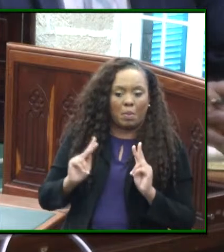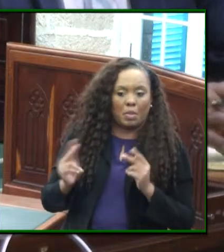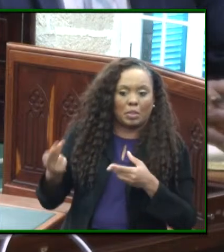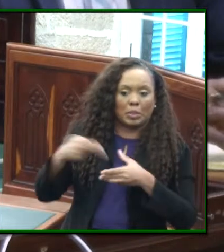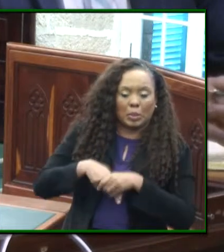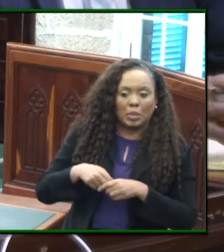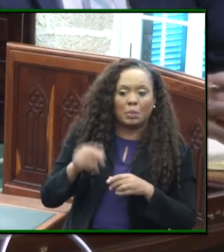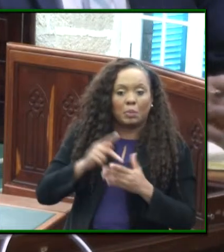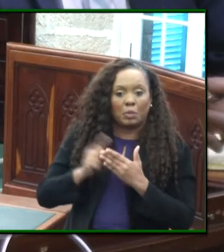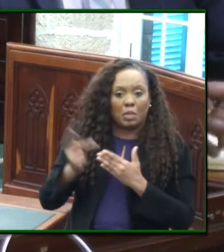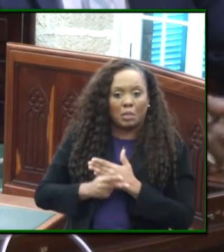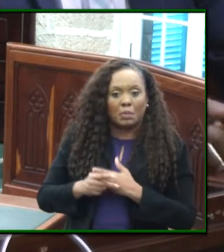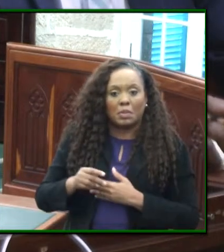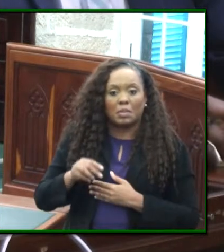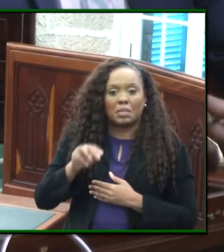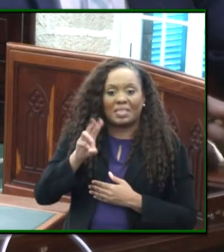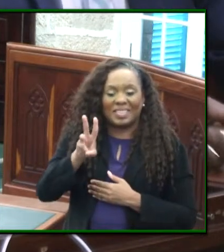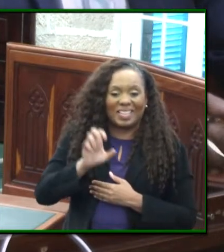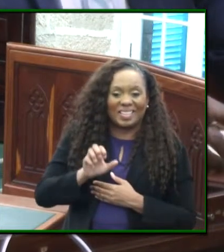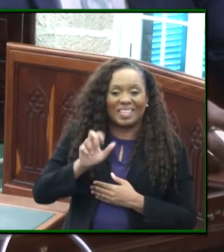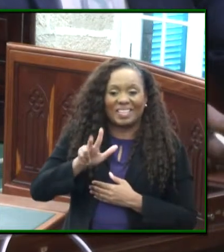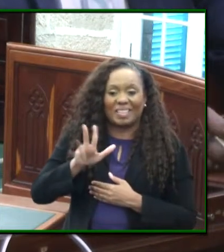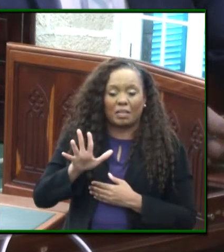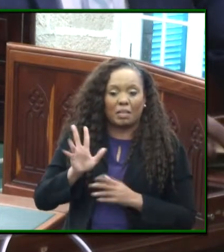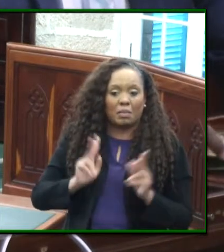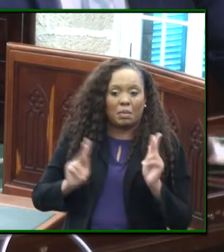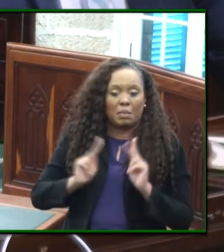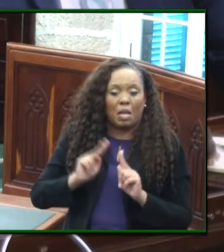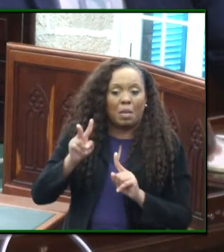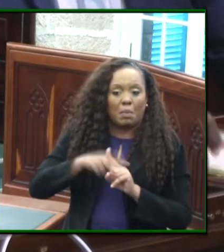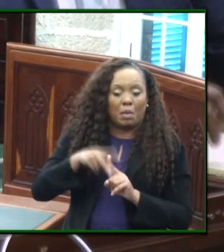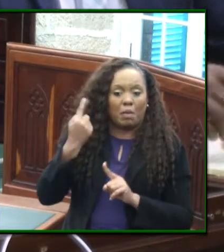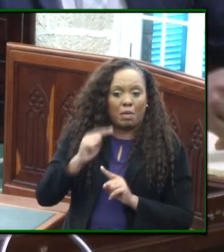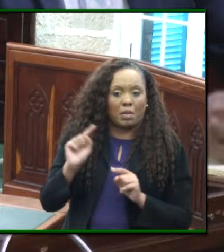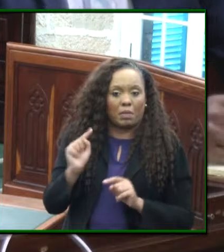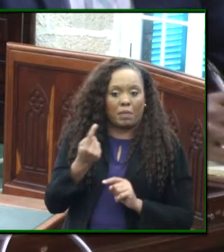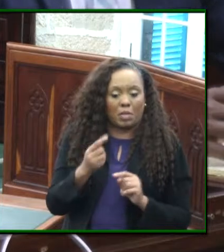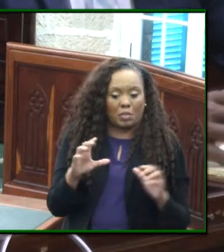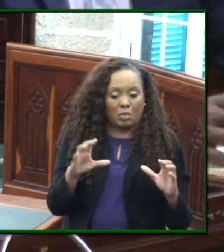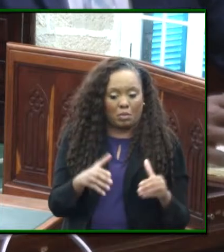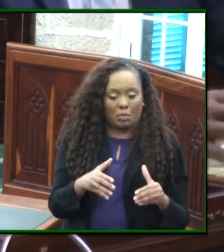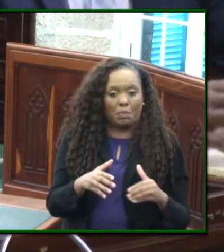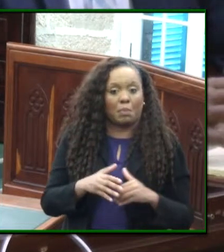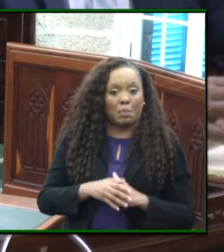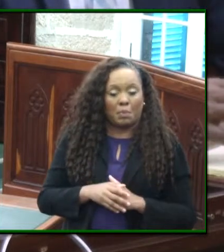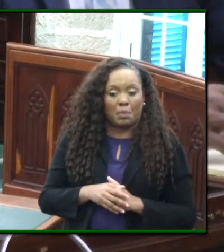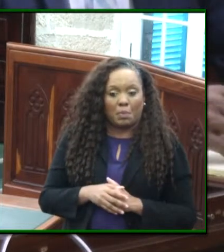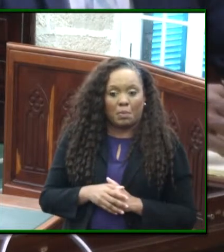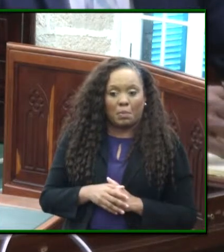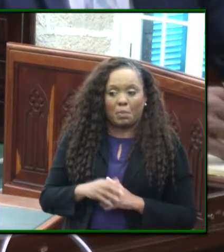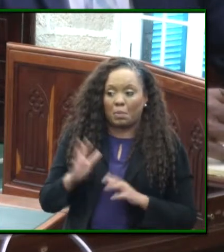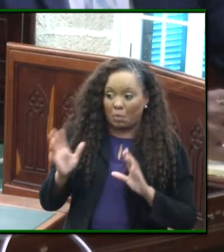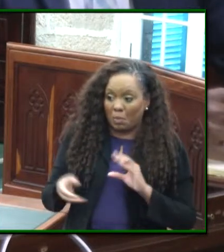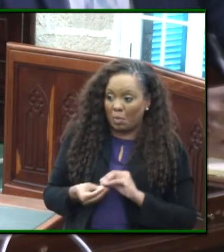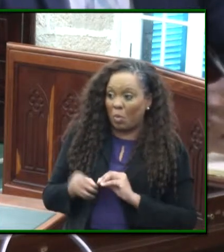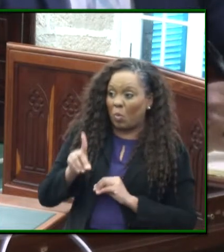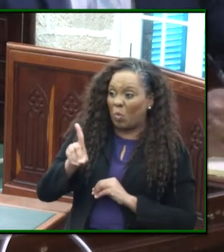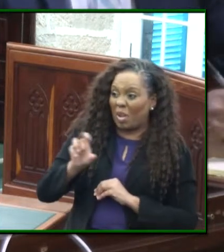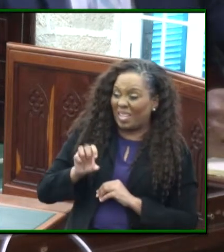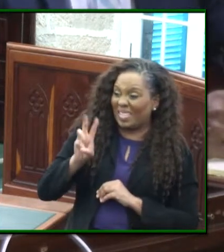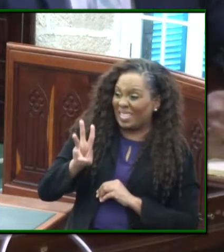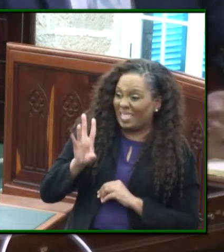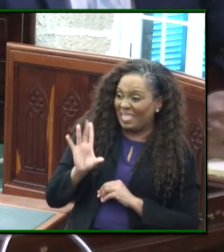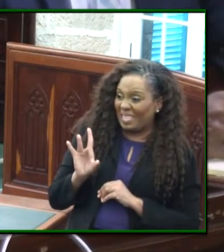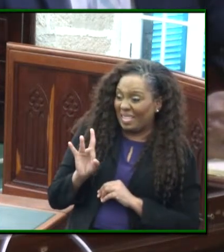A total of 635 people applied for the first cohort. A total of 168 people